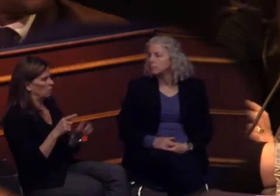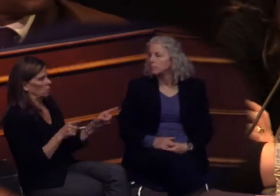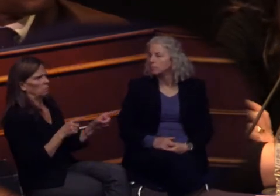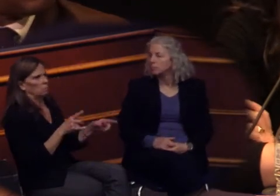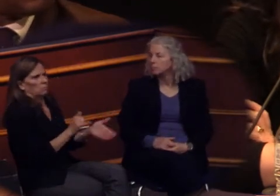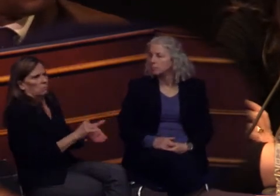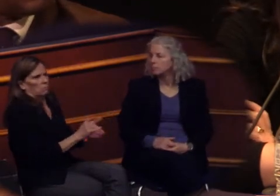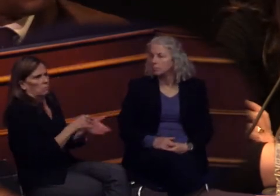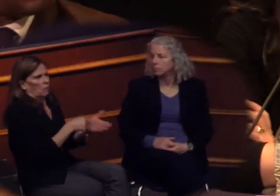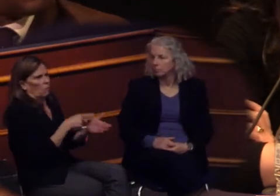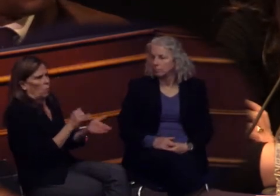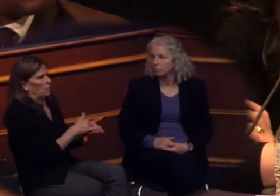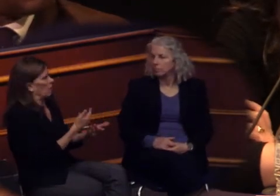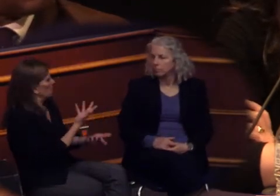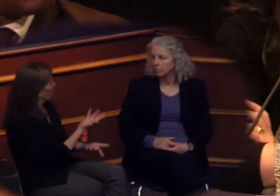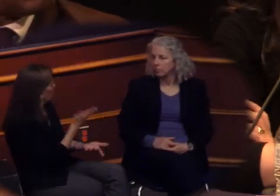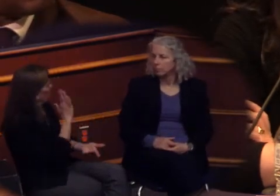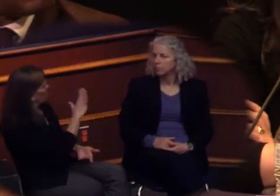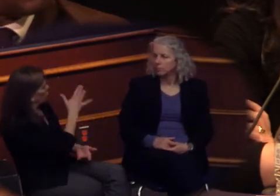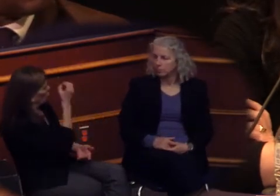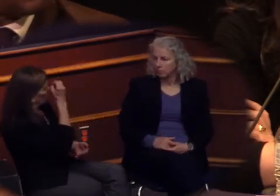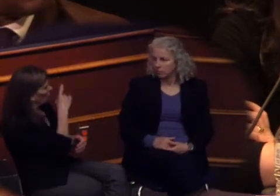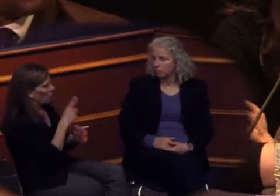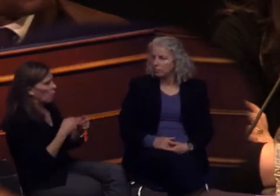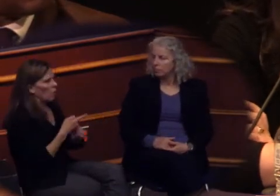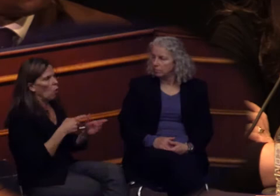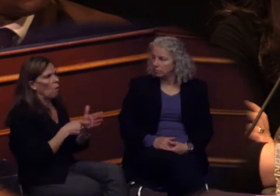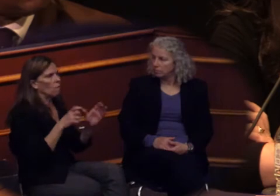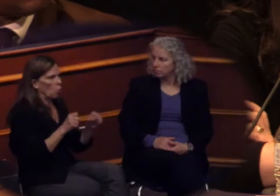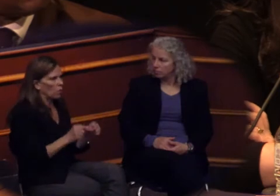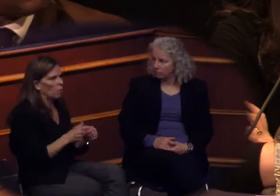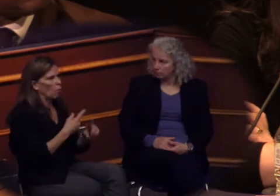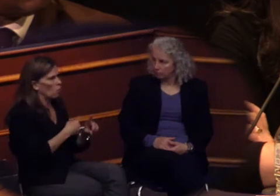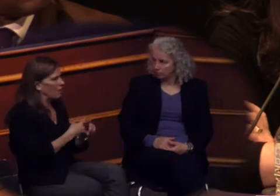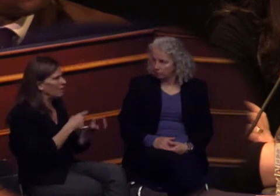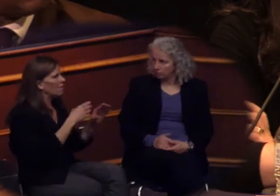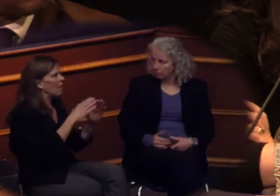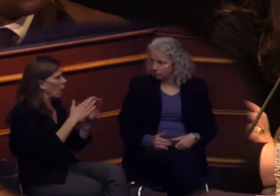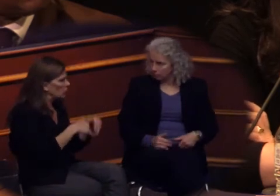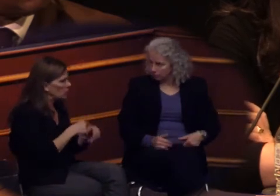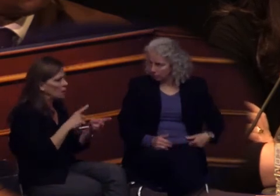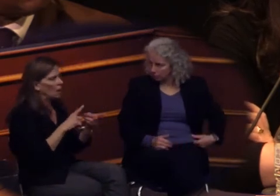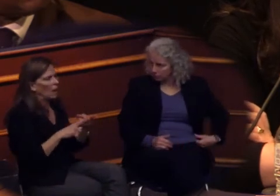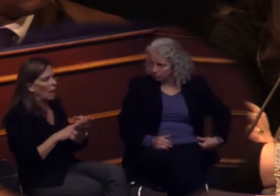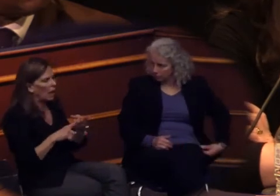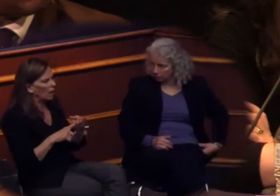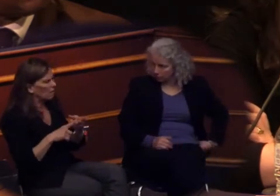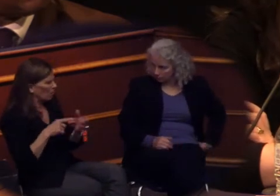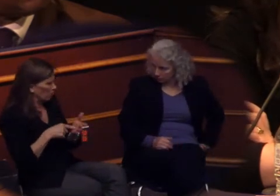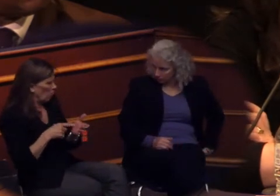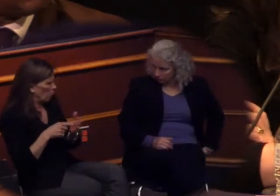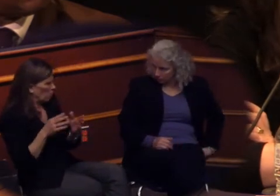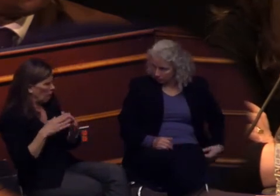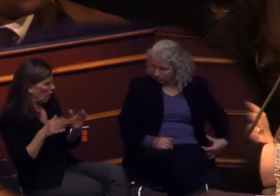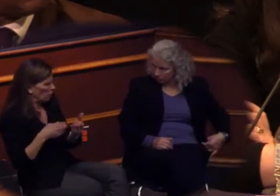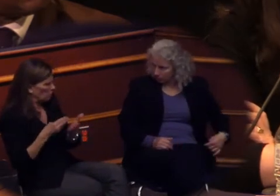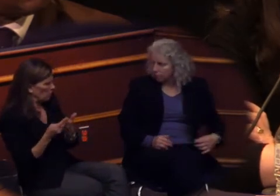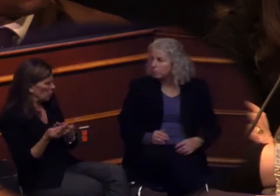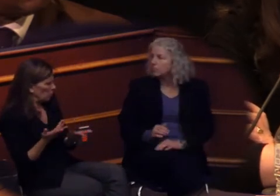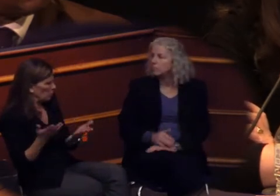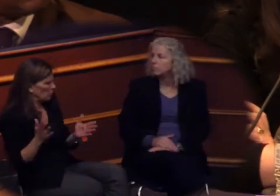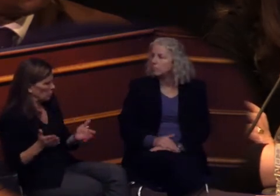What are your thoughts about affordable rental housing and affordable housing to